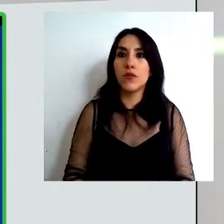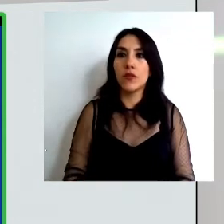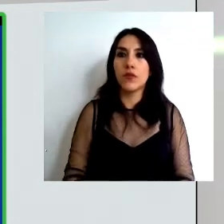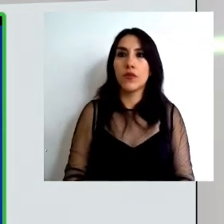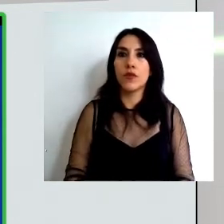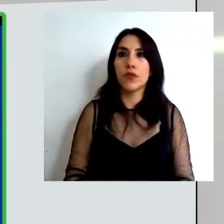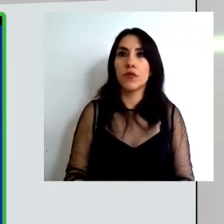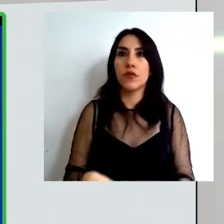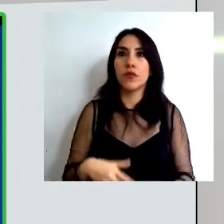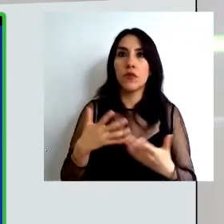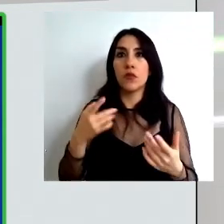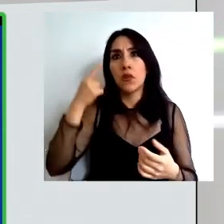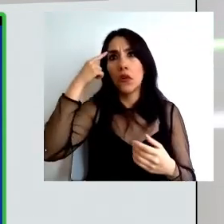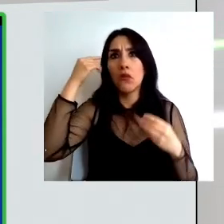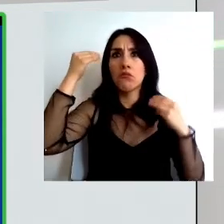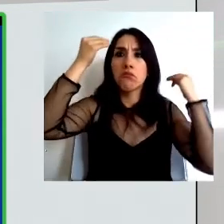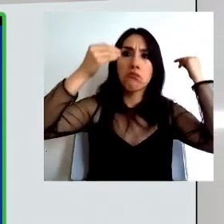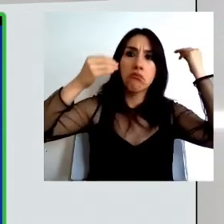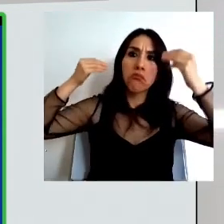approach?